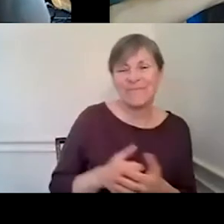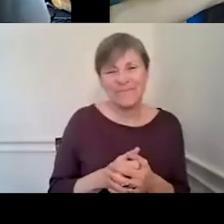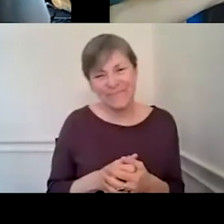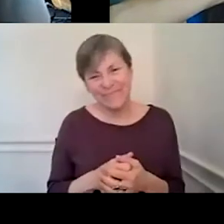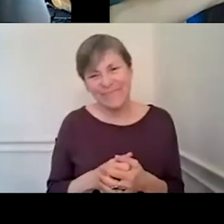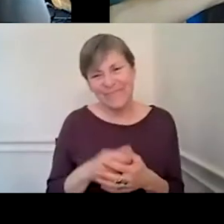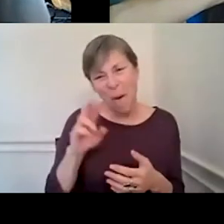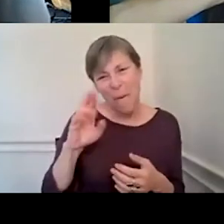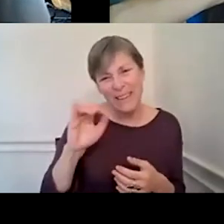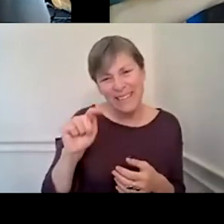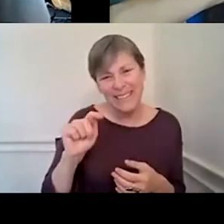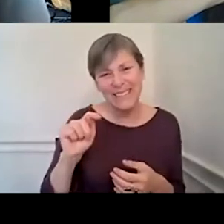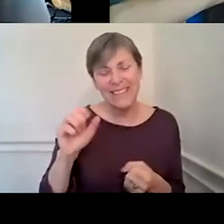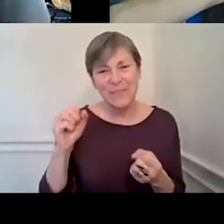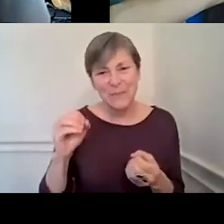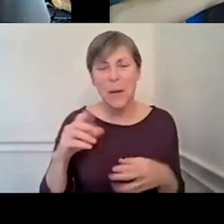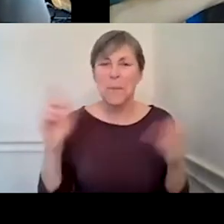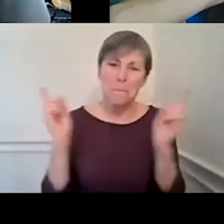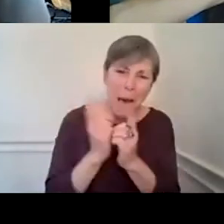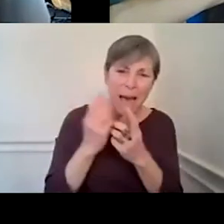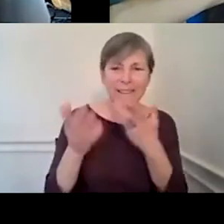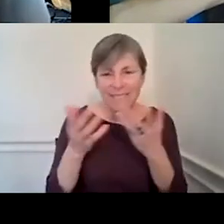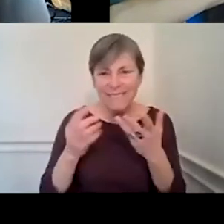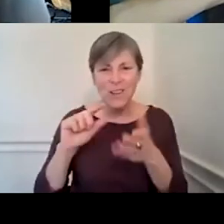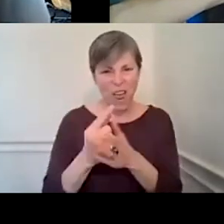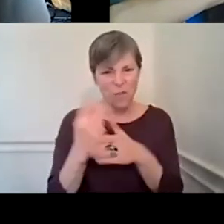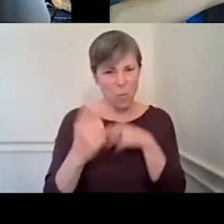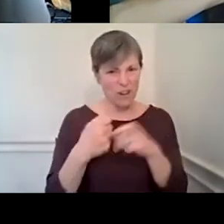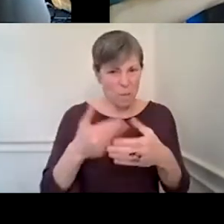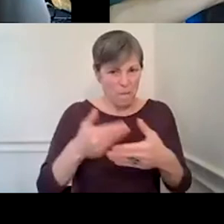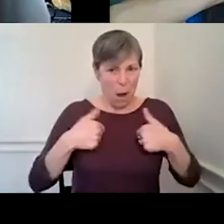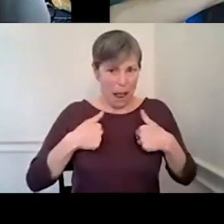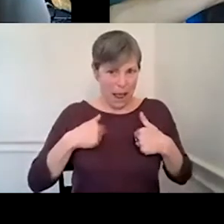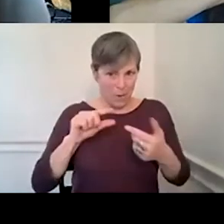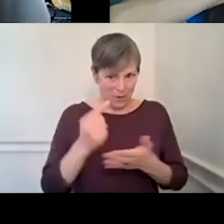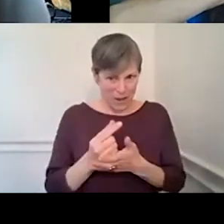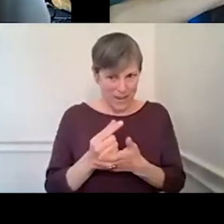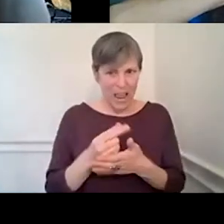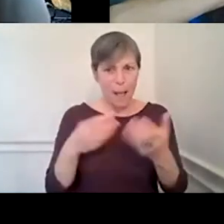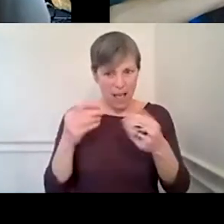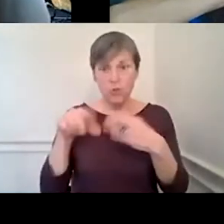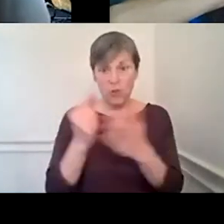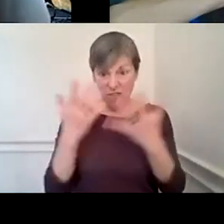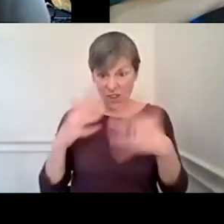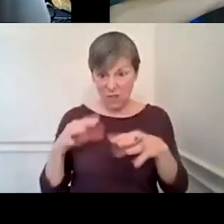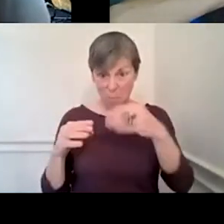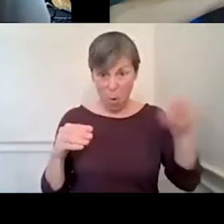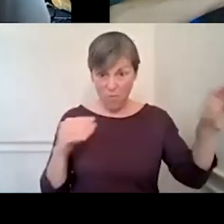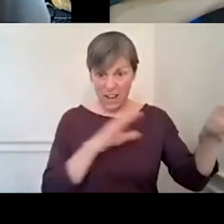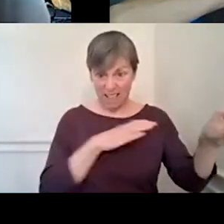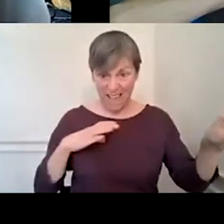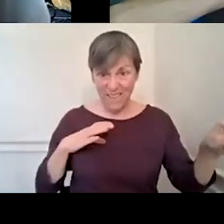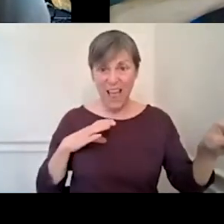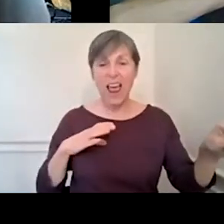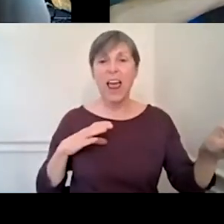at RIT. So we met, so he graduated ahead of me. And so he moved to Cleveland. So I ended up